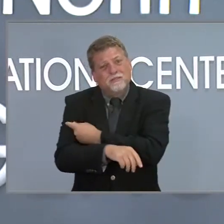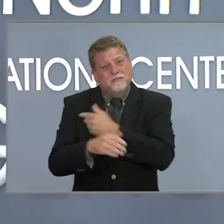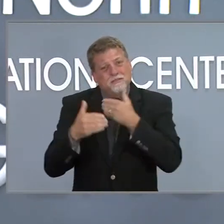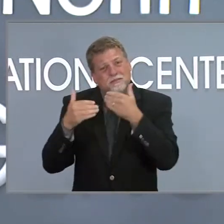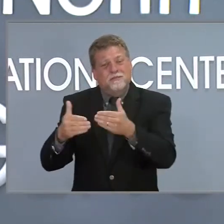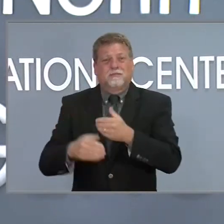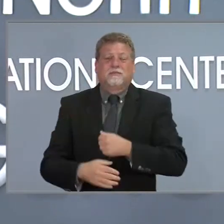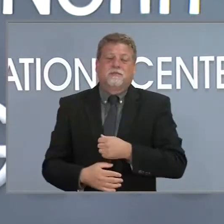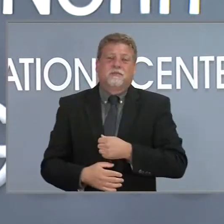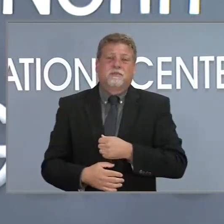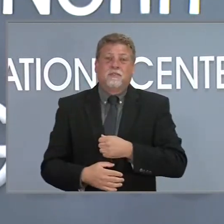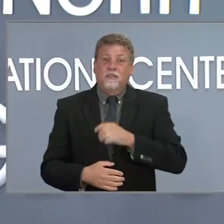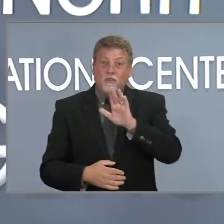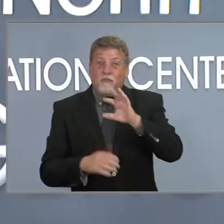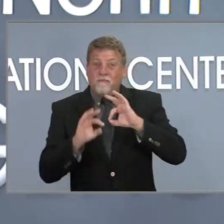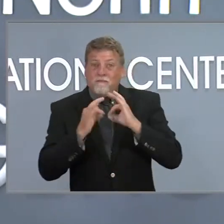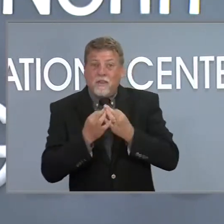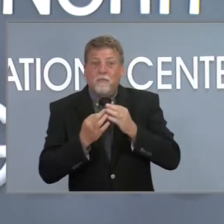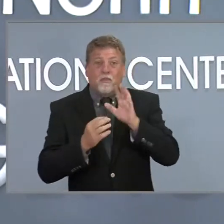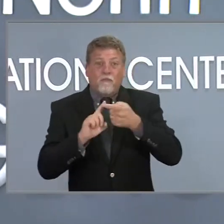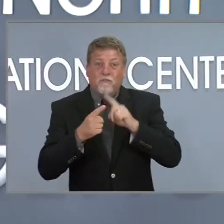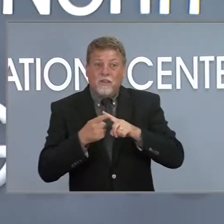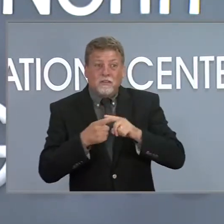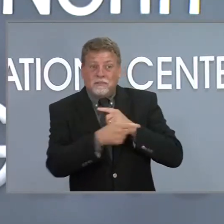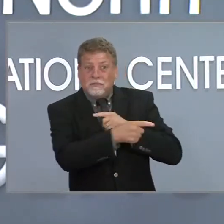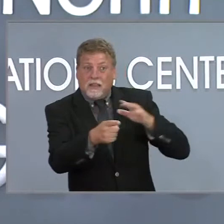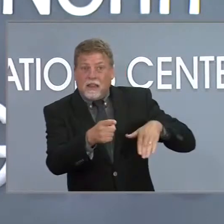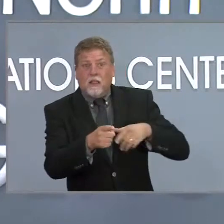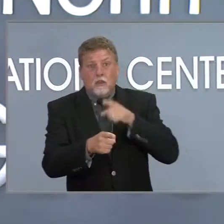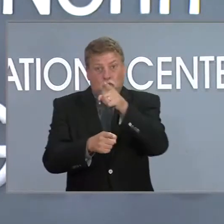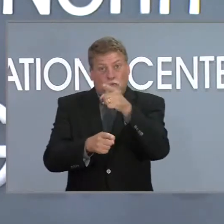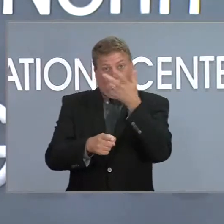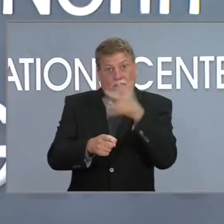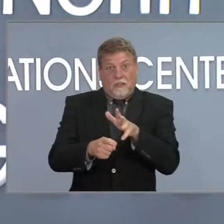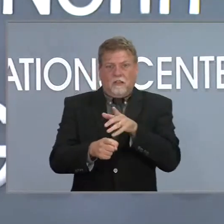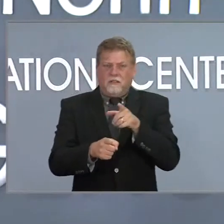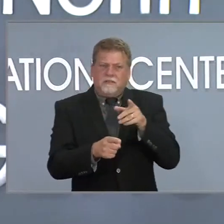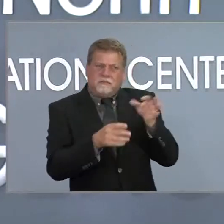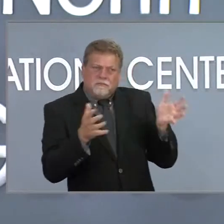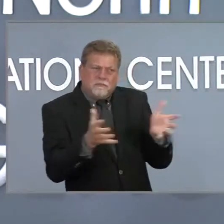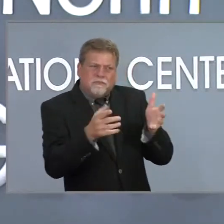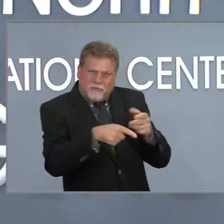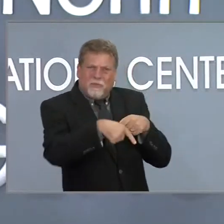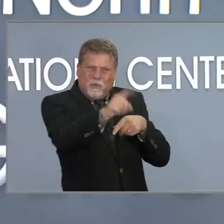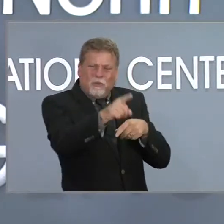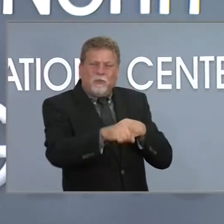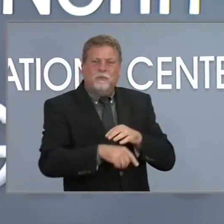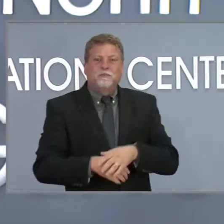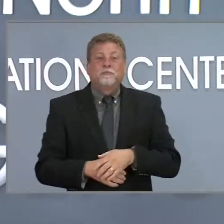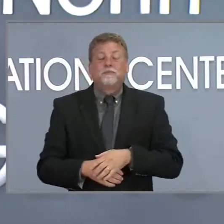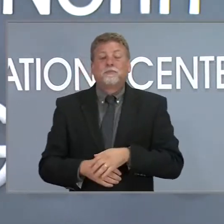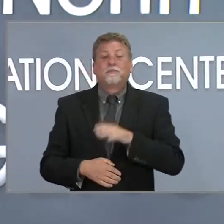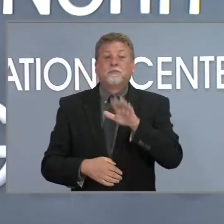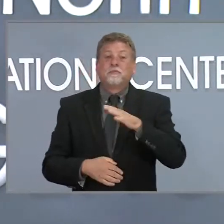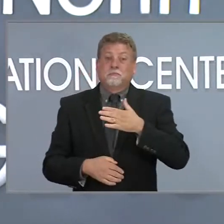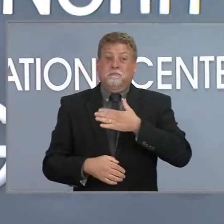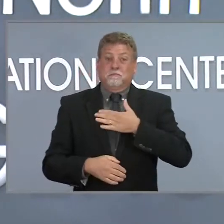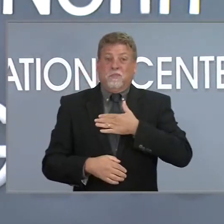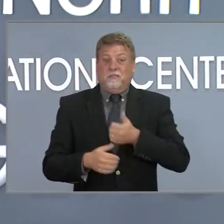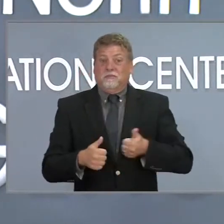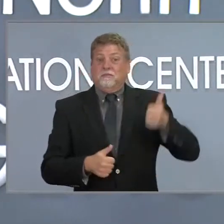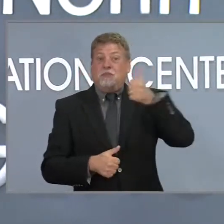hesitant. At the beginning of this month, as per my executive order, state cabinet agencies have